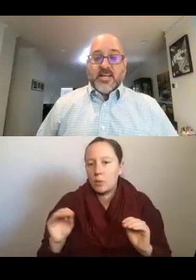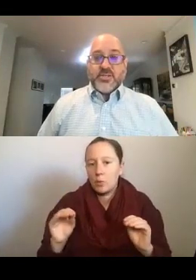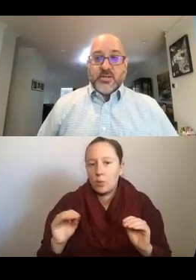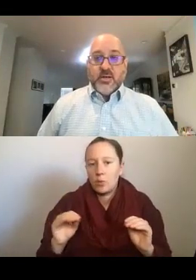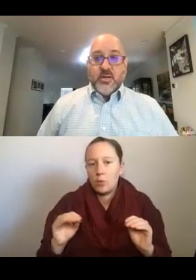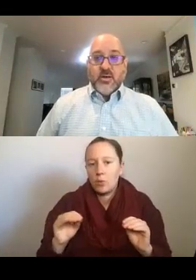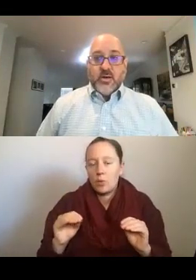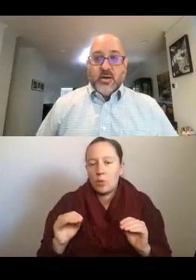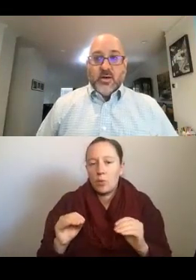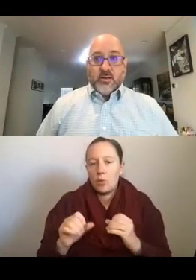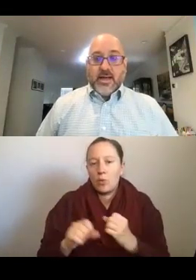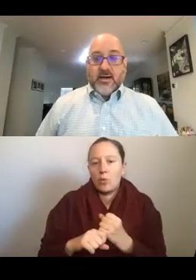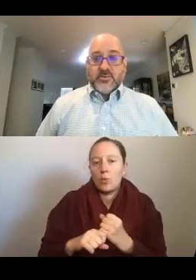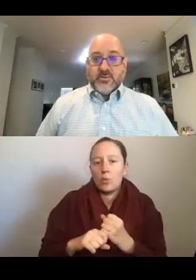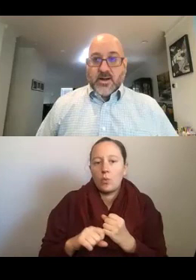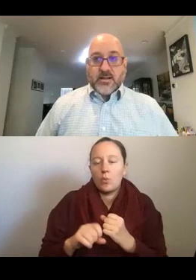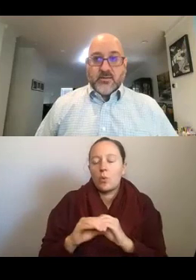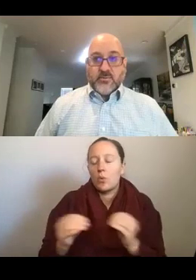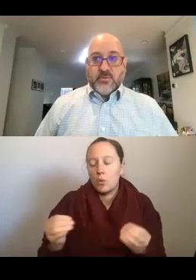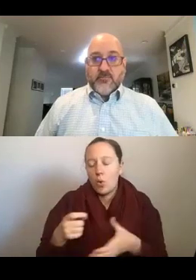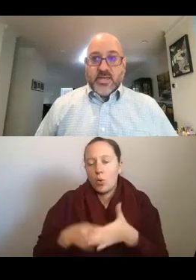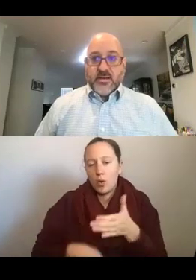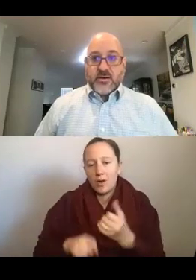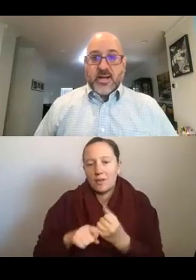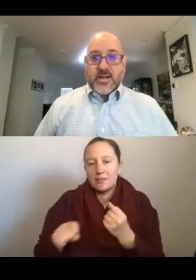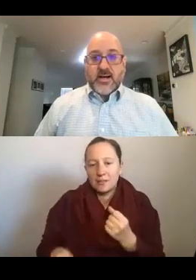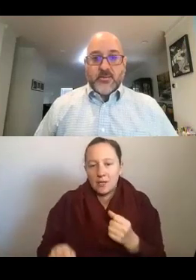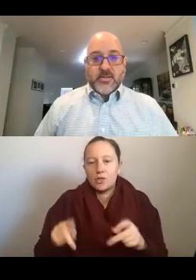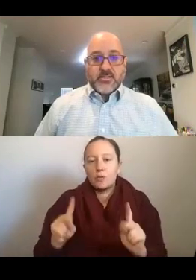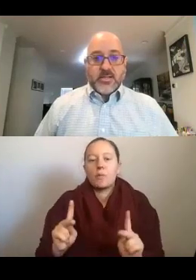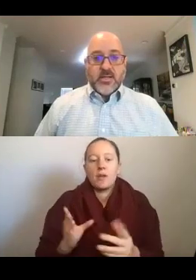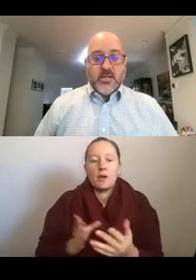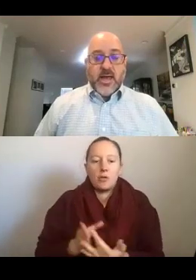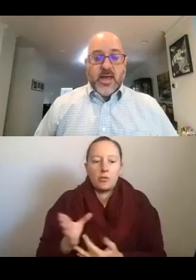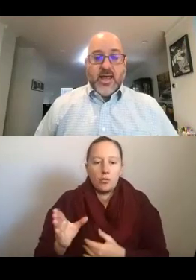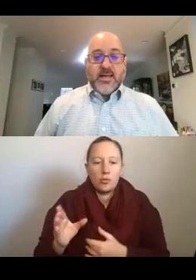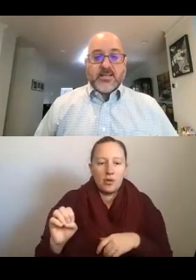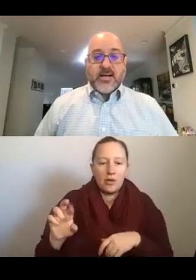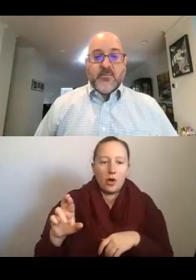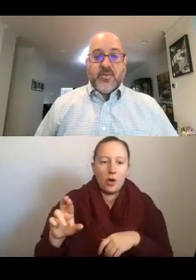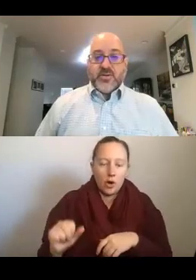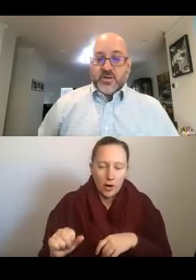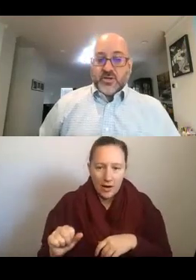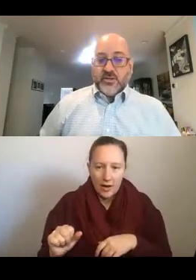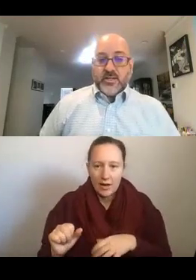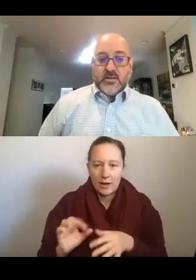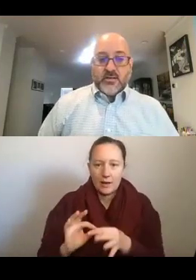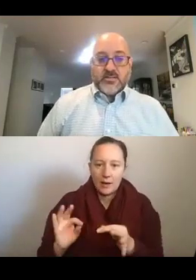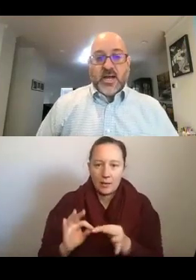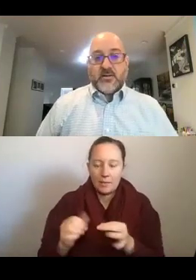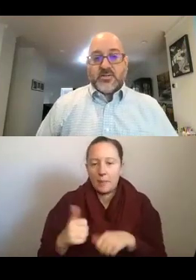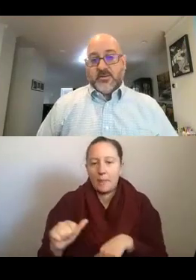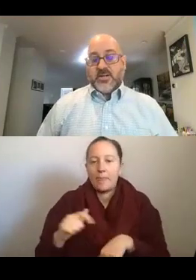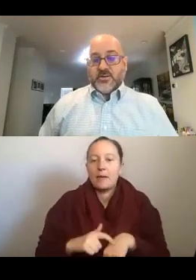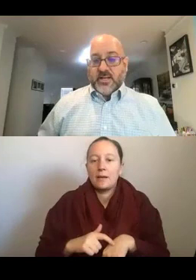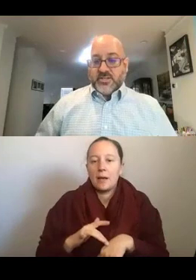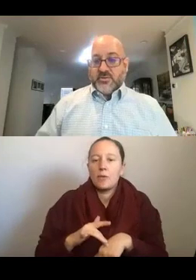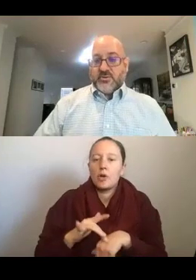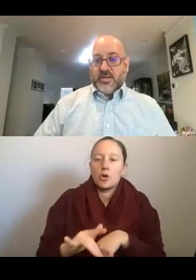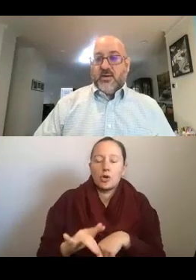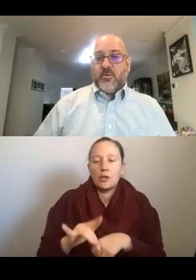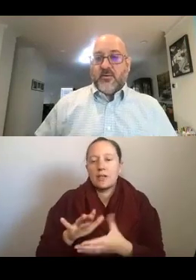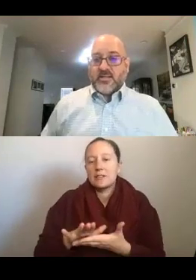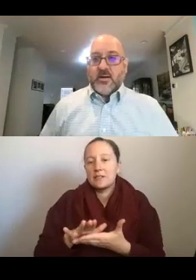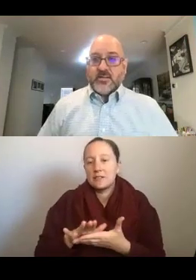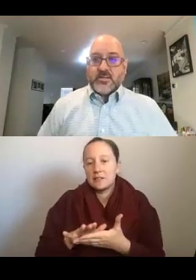no-cost extension allowed directly through the ERA comments. And any time that there's an early scholar termination on